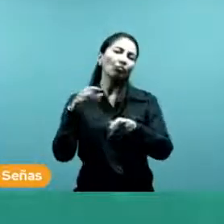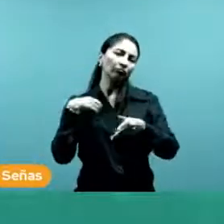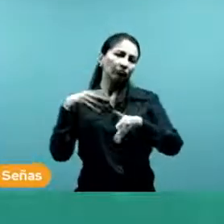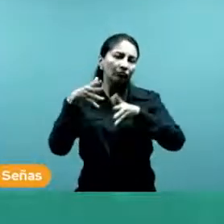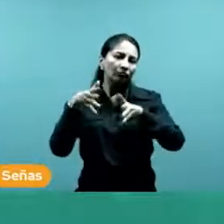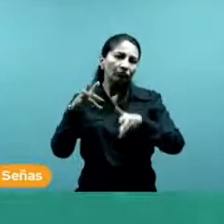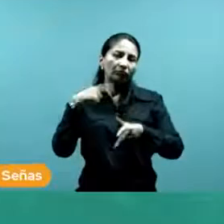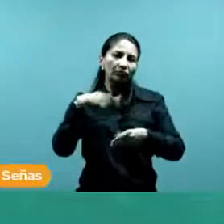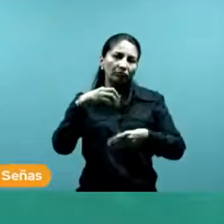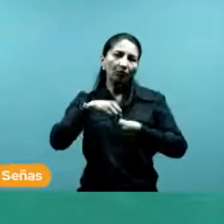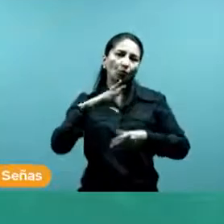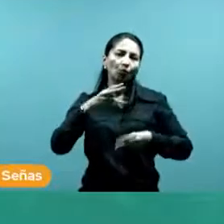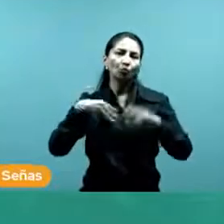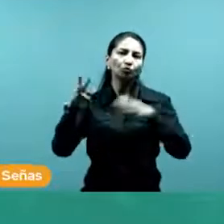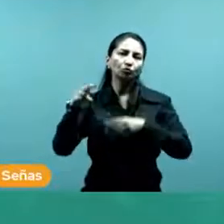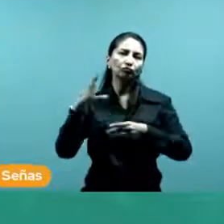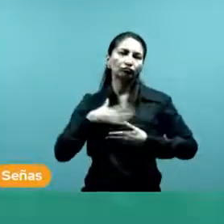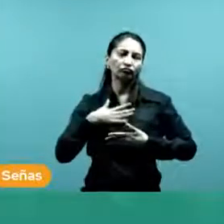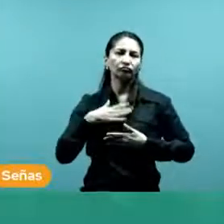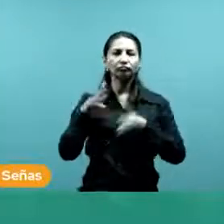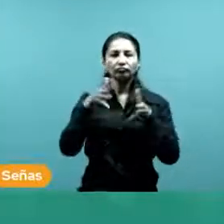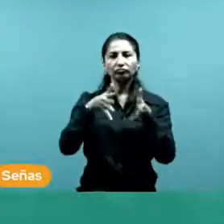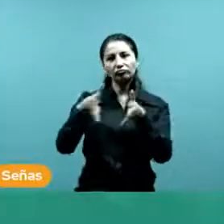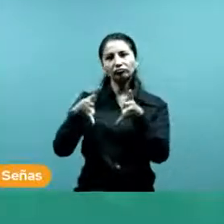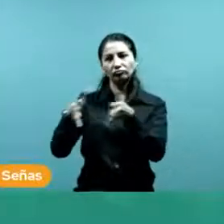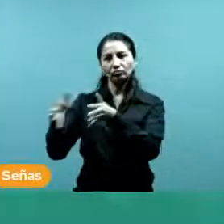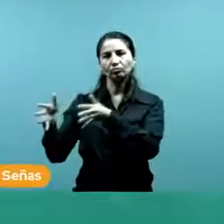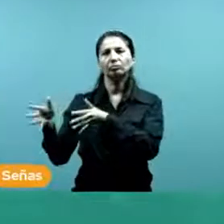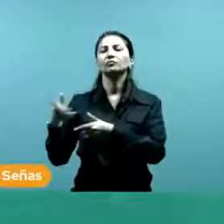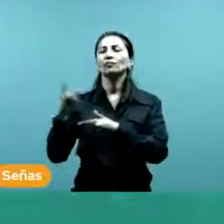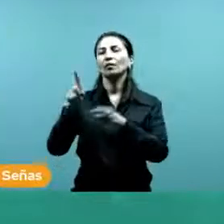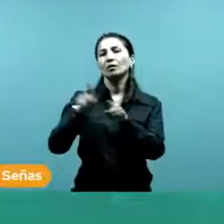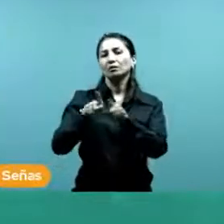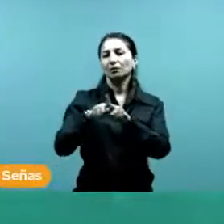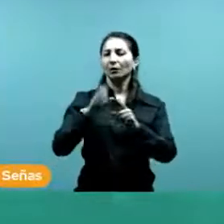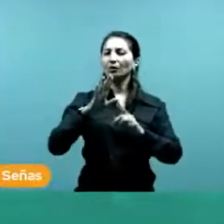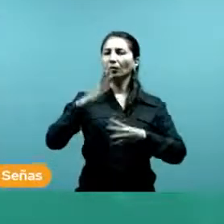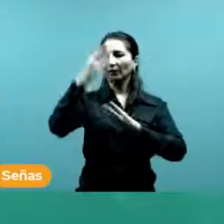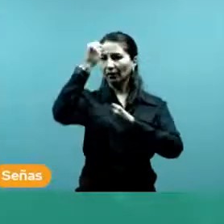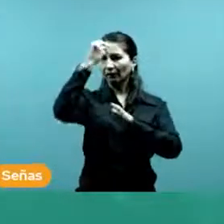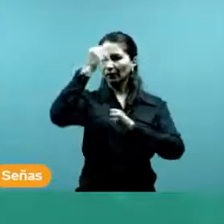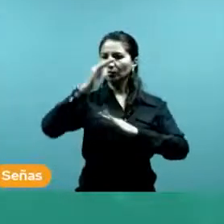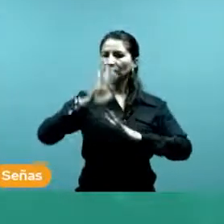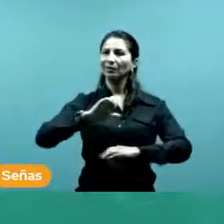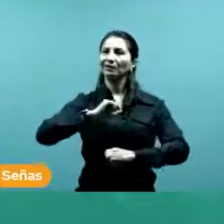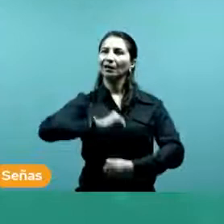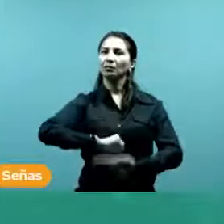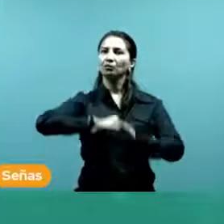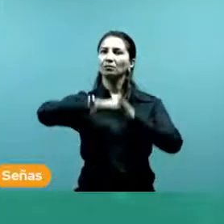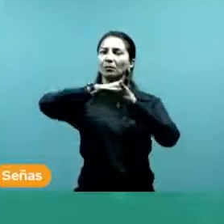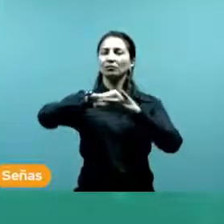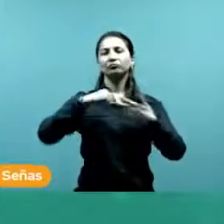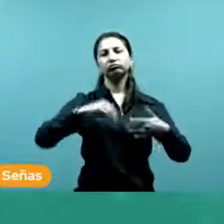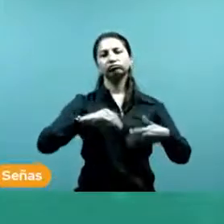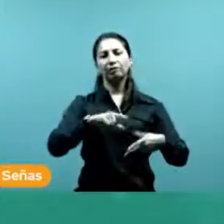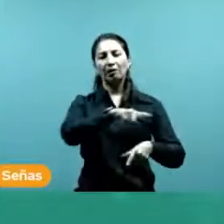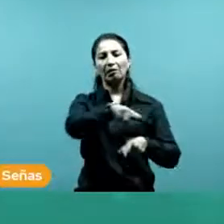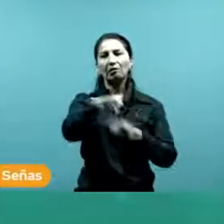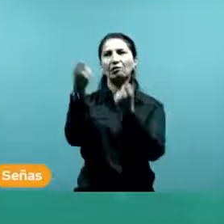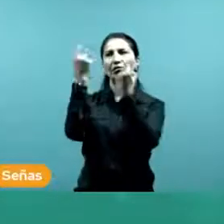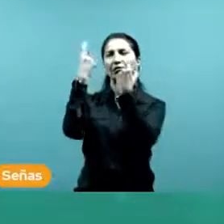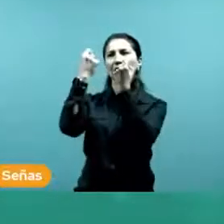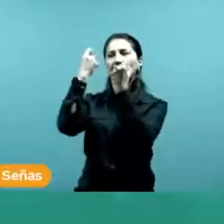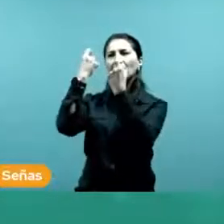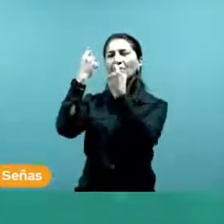rights, en las because they, on one hand, de, allow the rehabilitation de los of the inmates, but also they need to make sure that the work of the